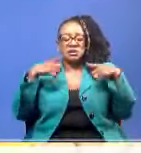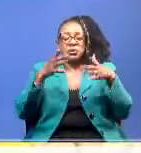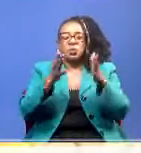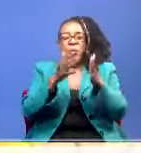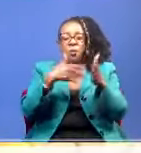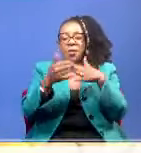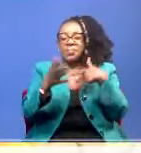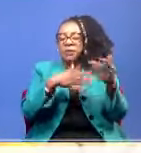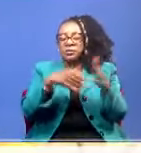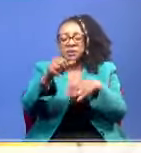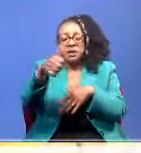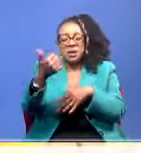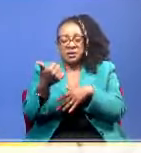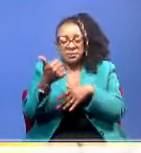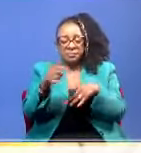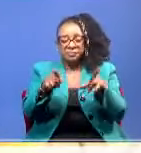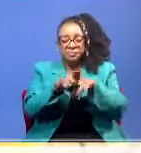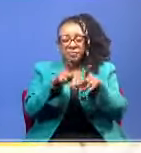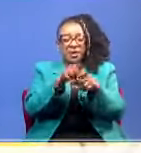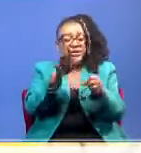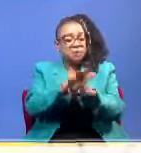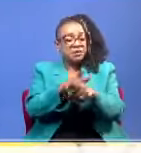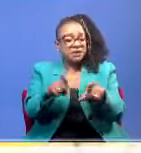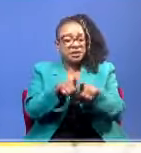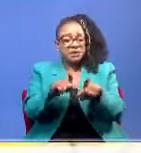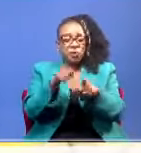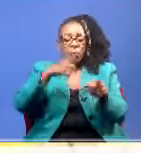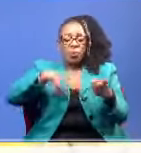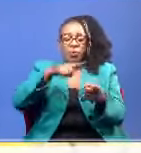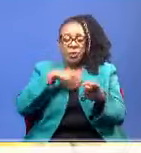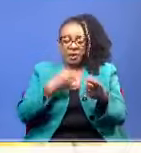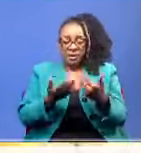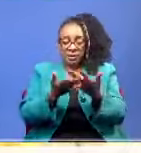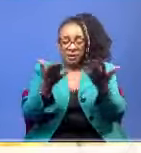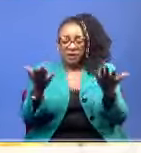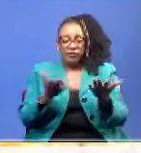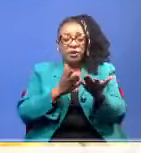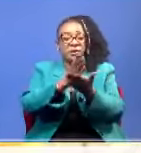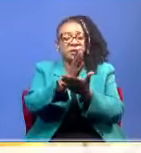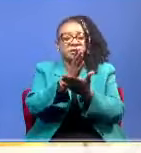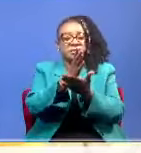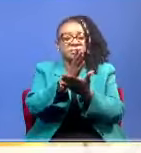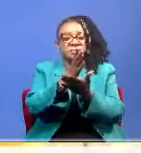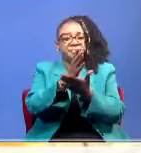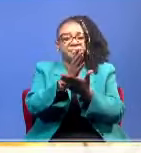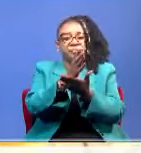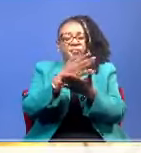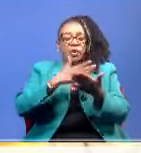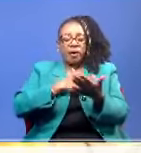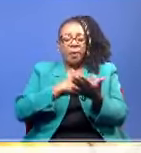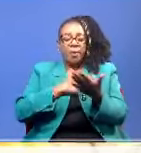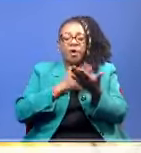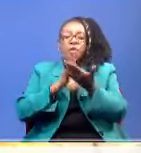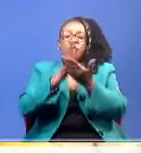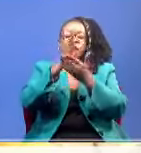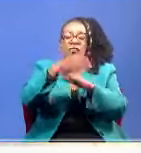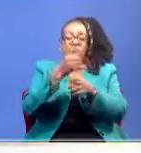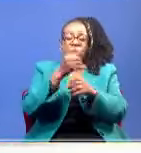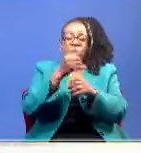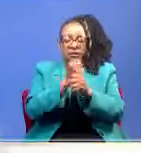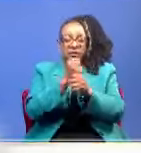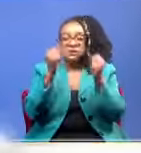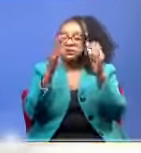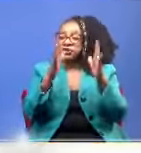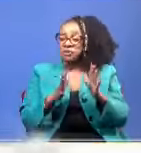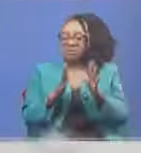other, as much as we are, will be standing for the rights of our overworked